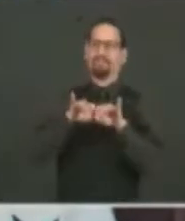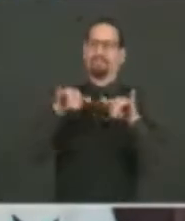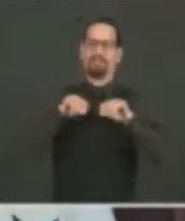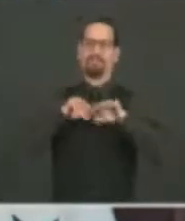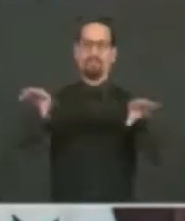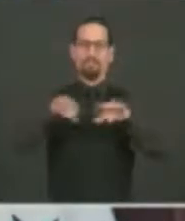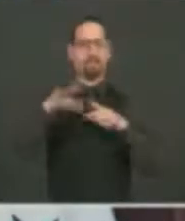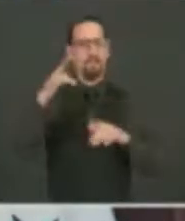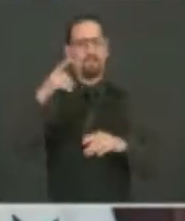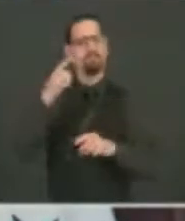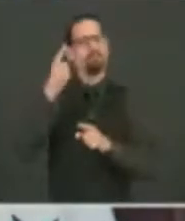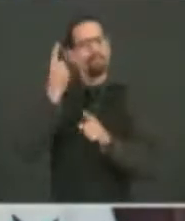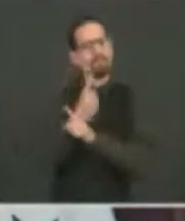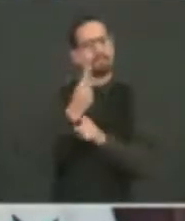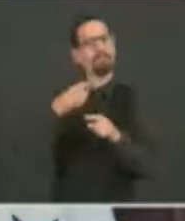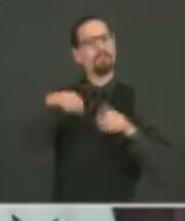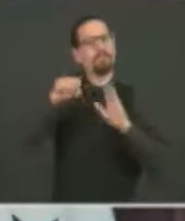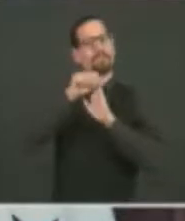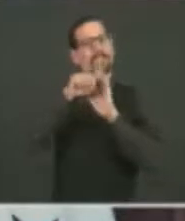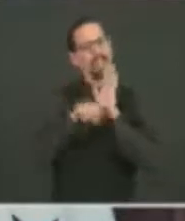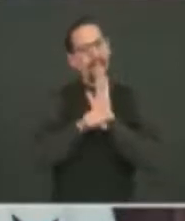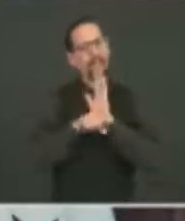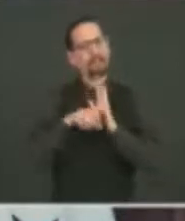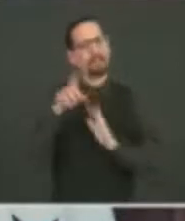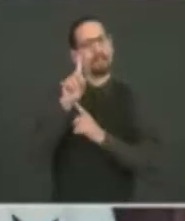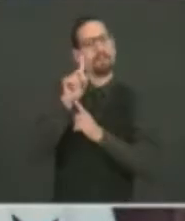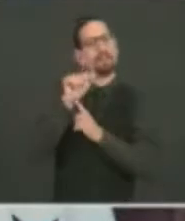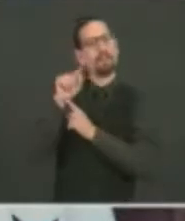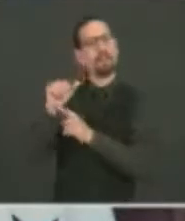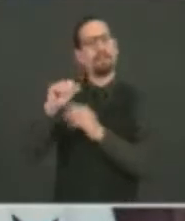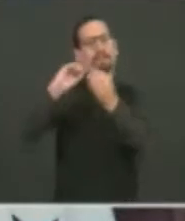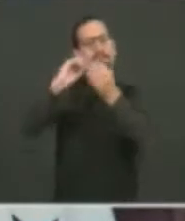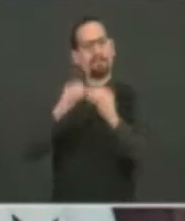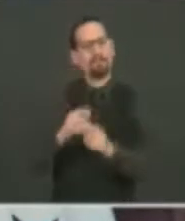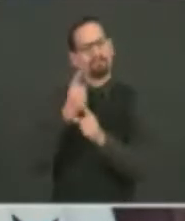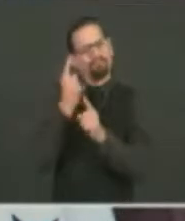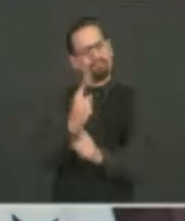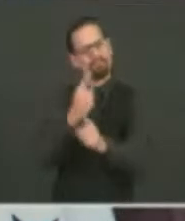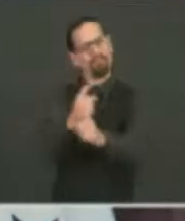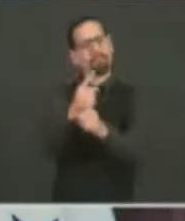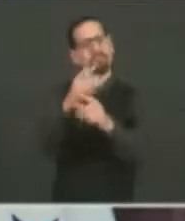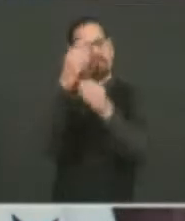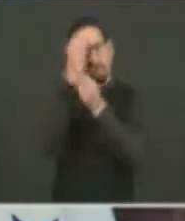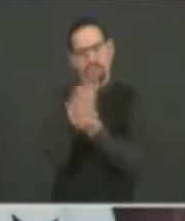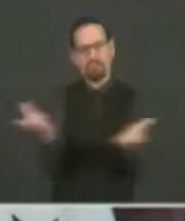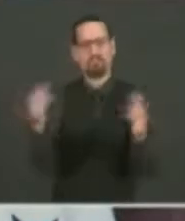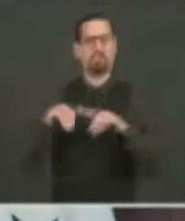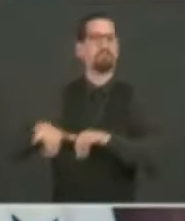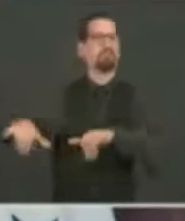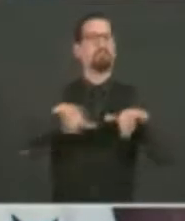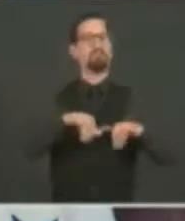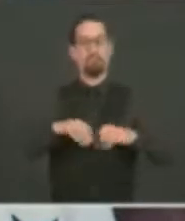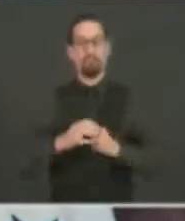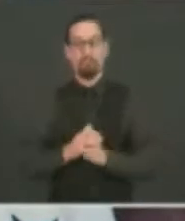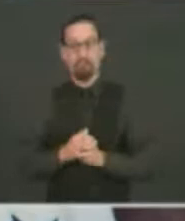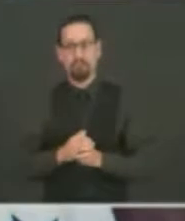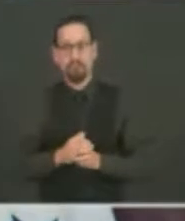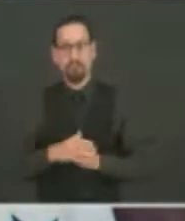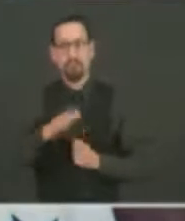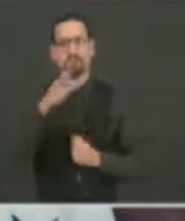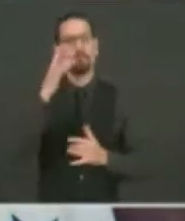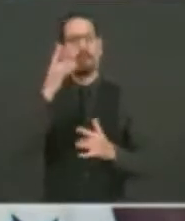stay safe and stay informed as we continue to battle the COVID-19. If you're not able to tune in and you'd like more